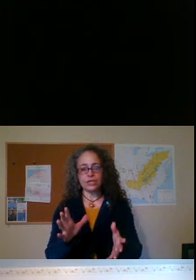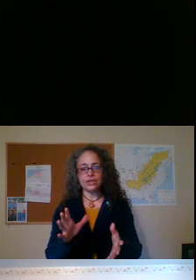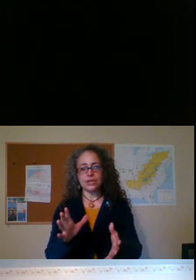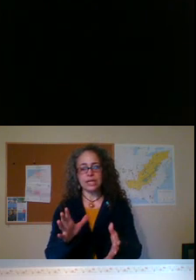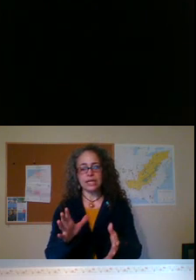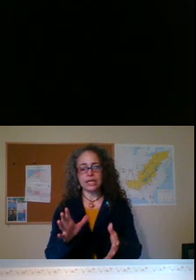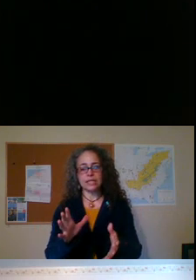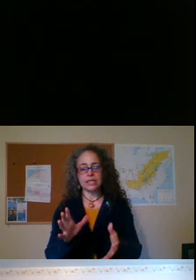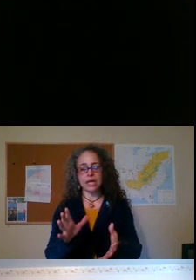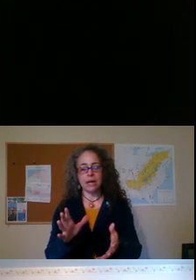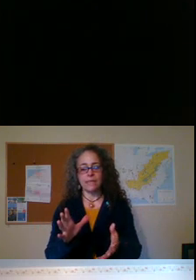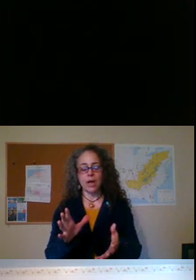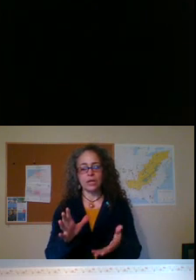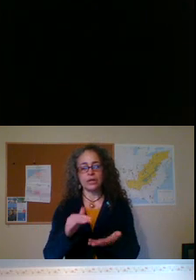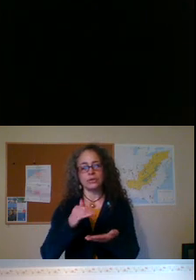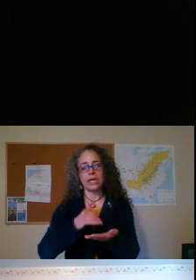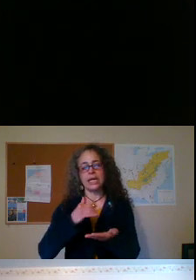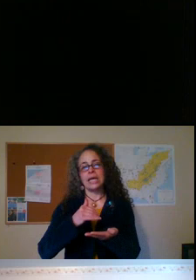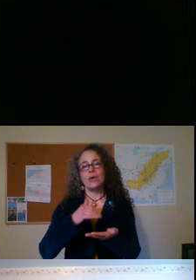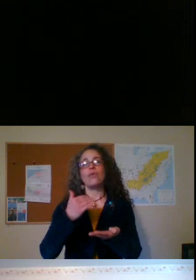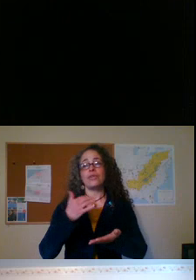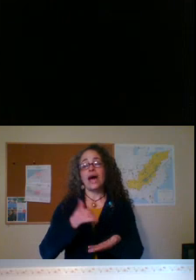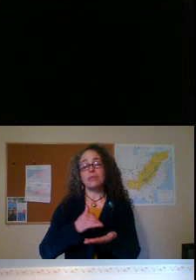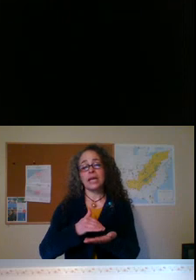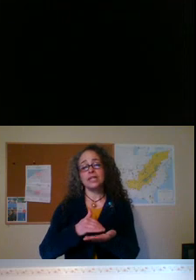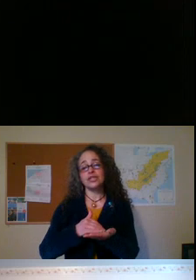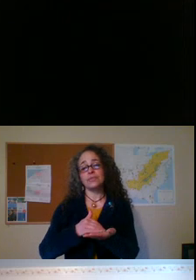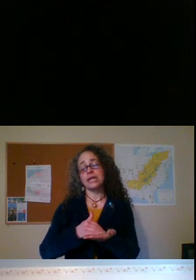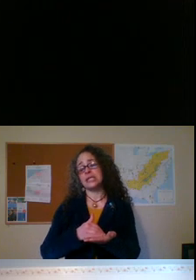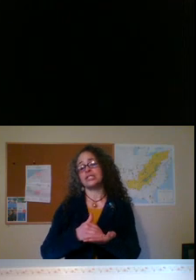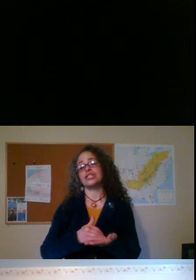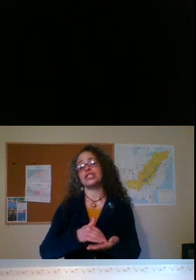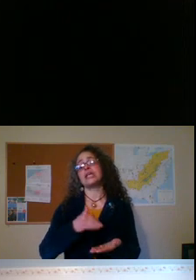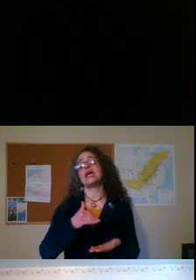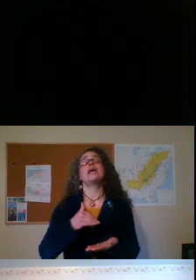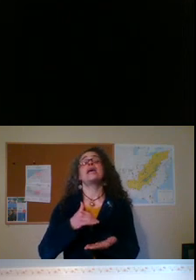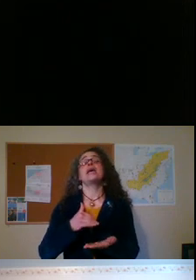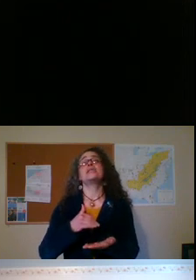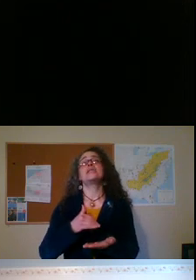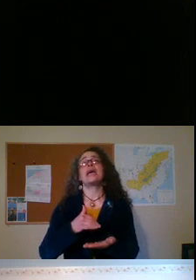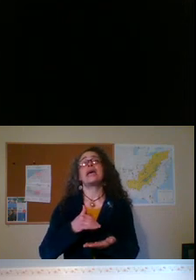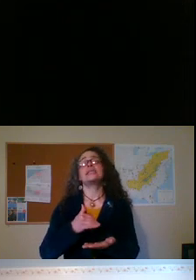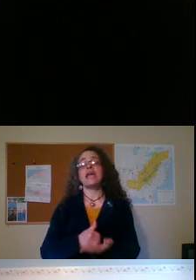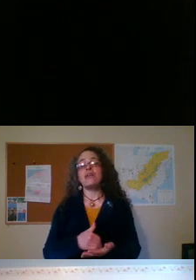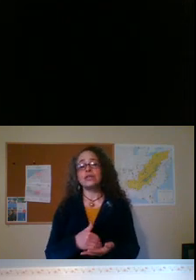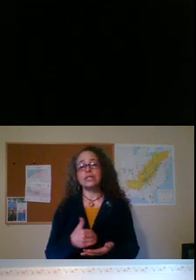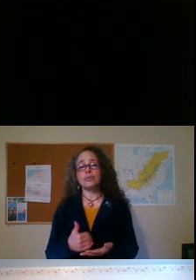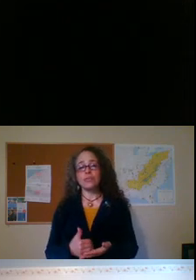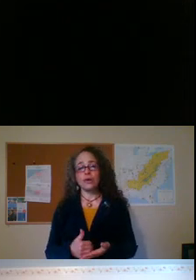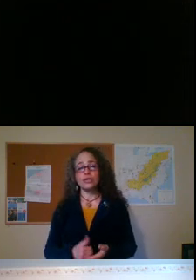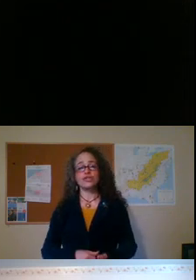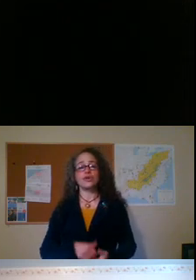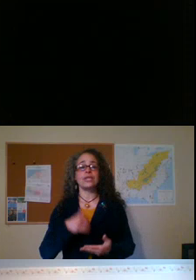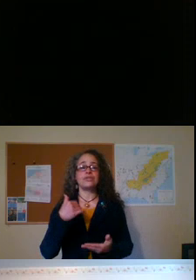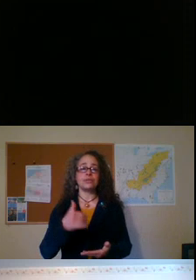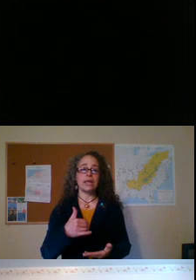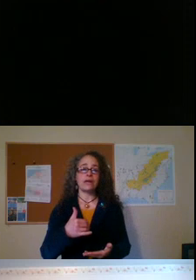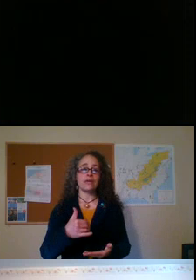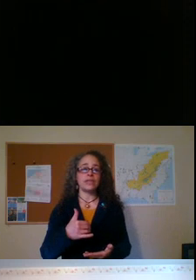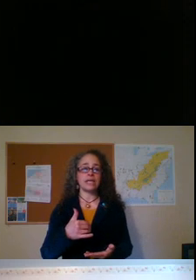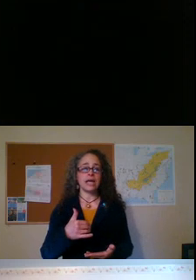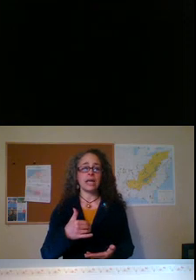this calendar is also, or the application process, I should say, is a scaffolded approach. So